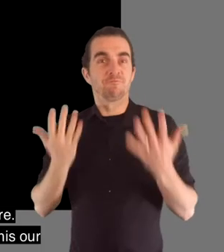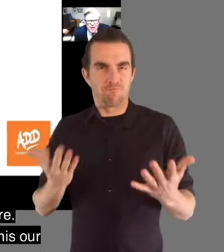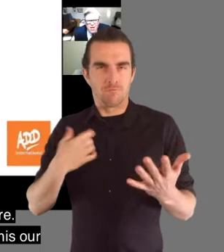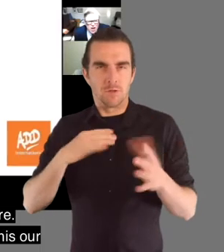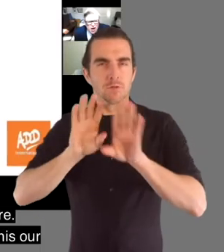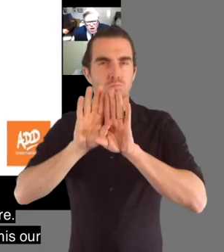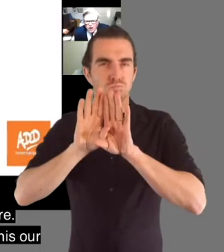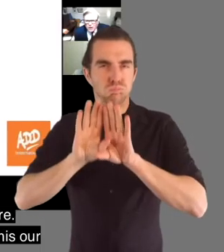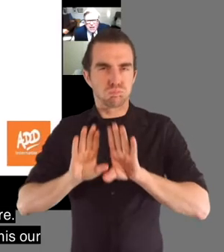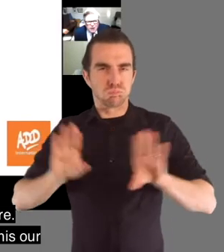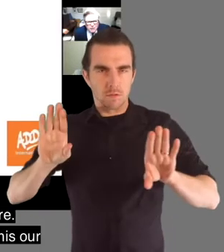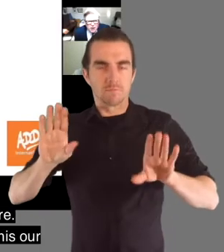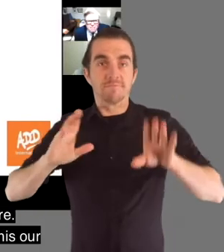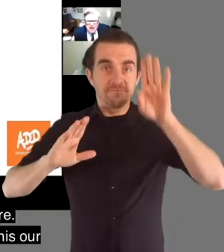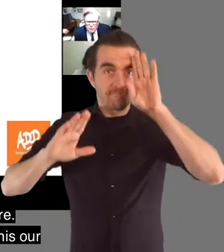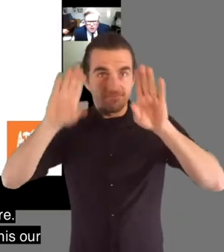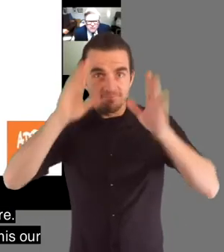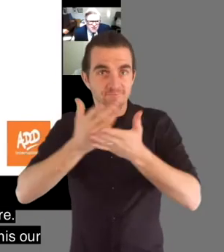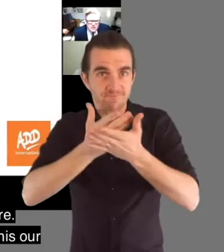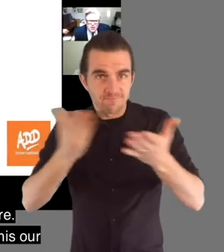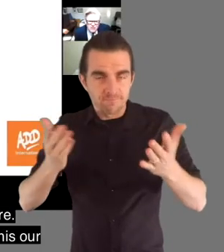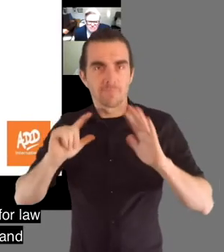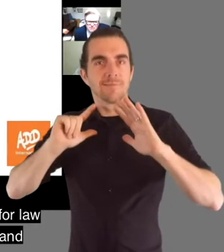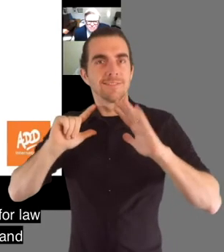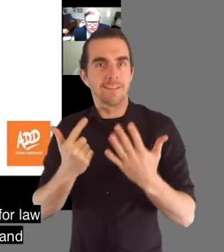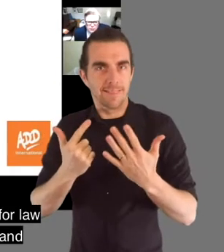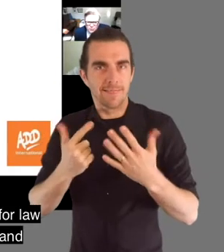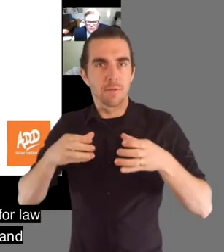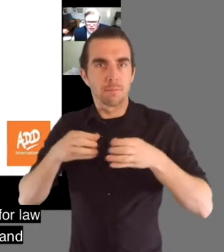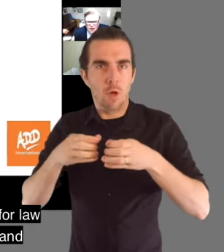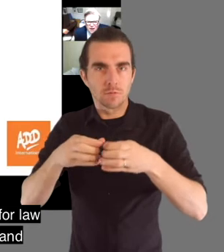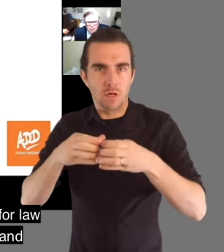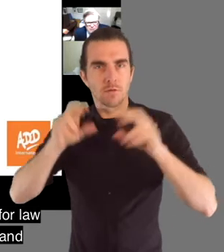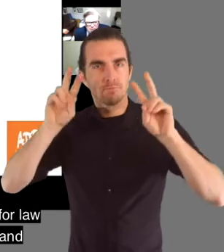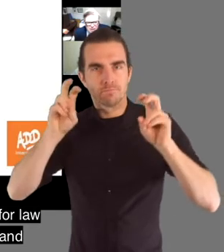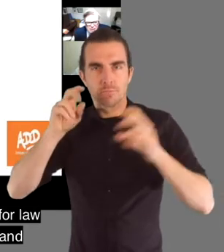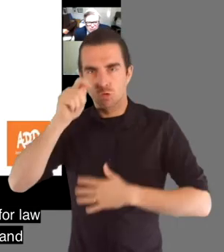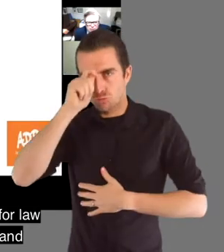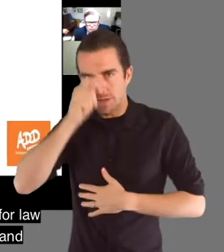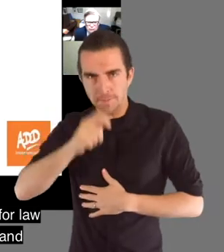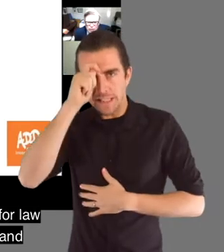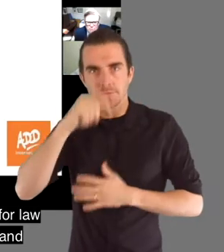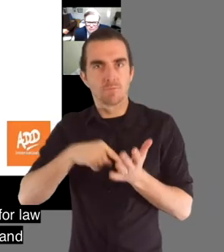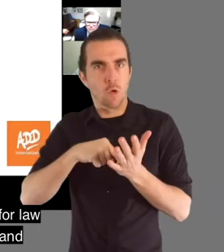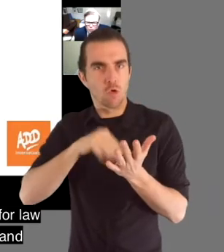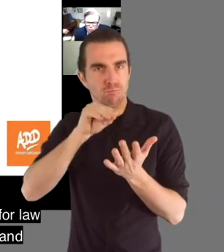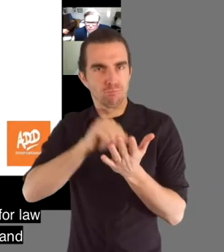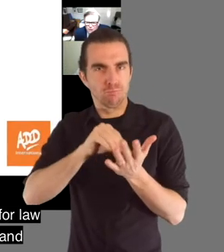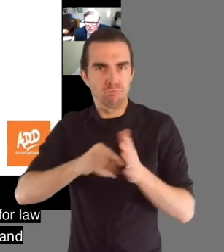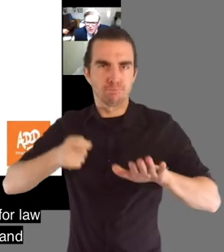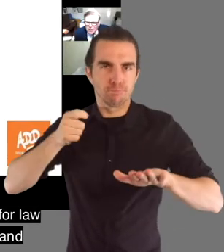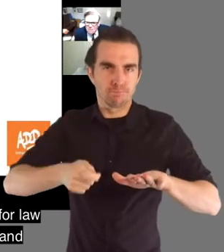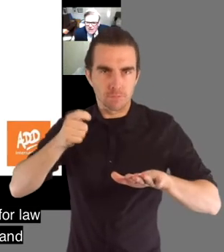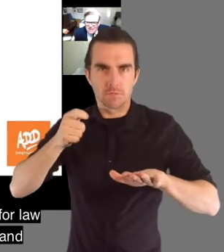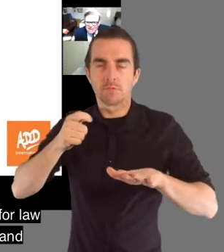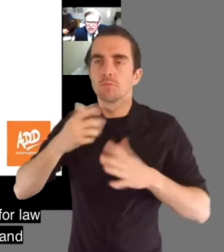from here. Hello everyone, and welcome to this, our 7th module presentation, Respect for Law, focusing